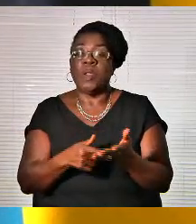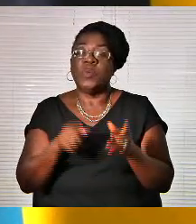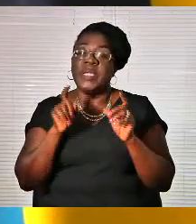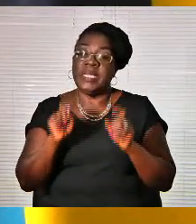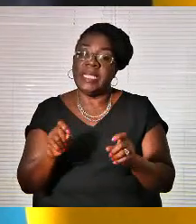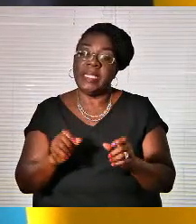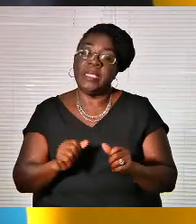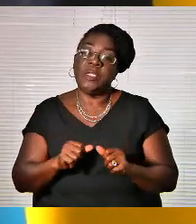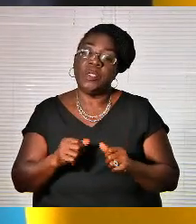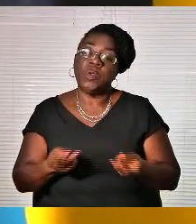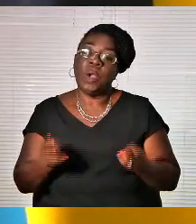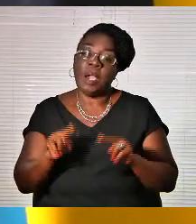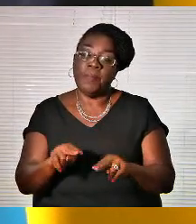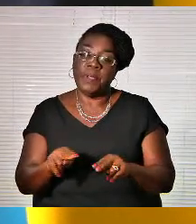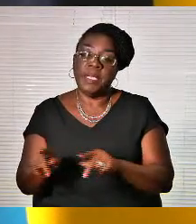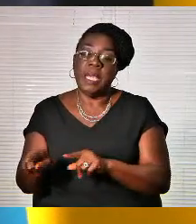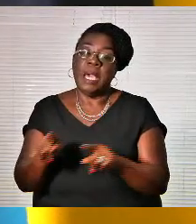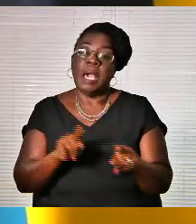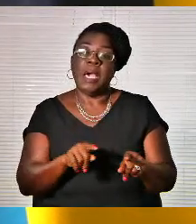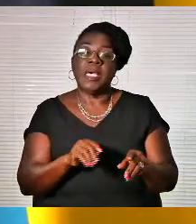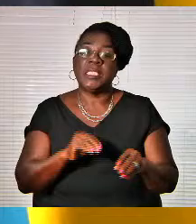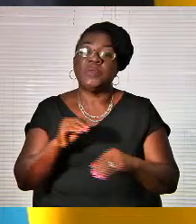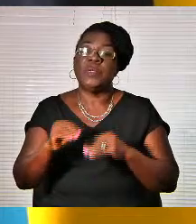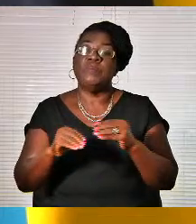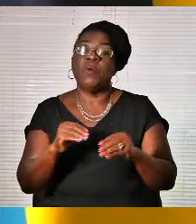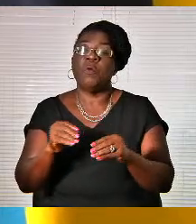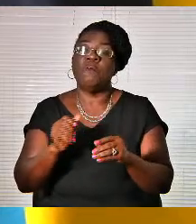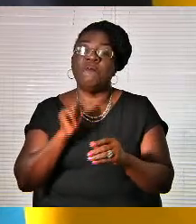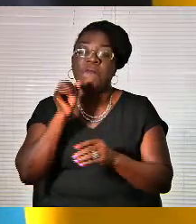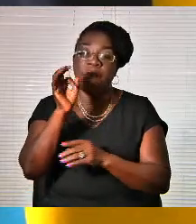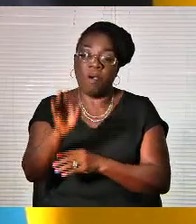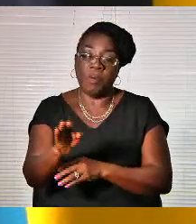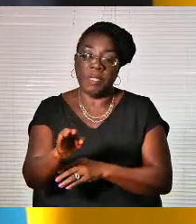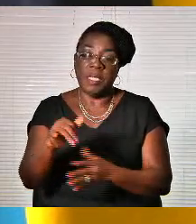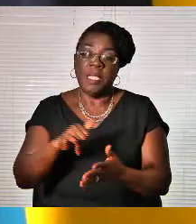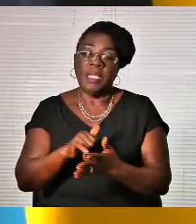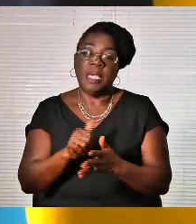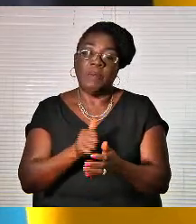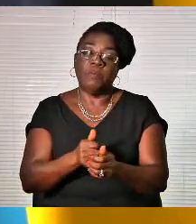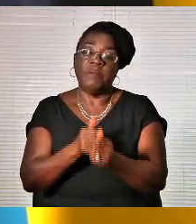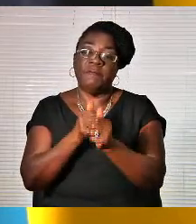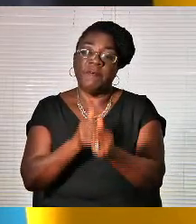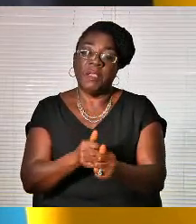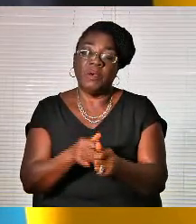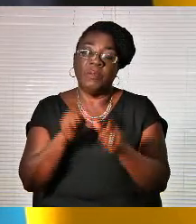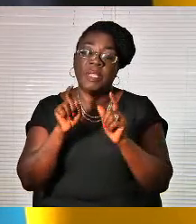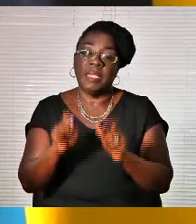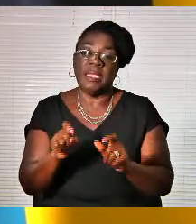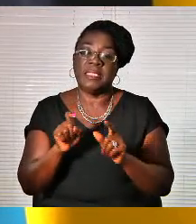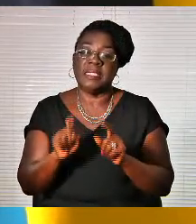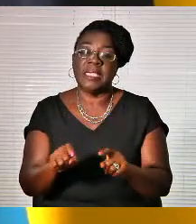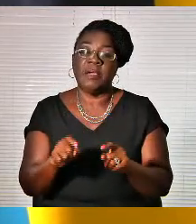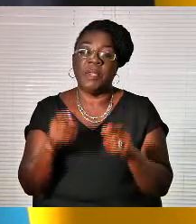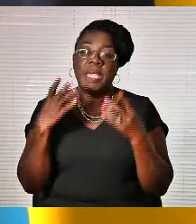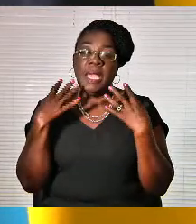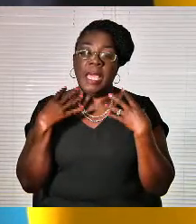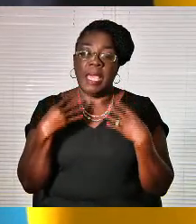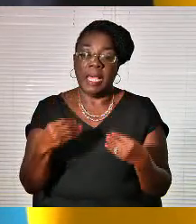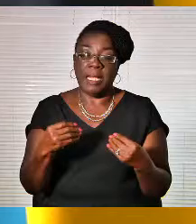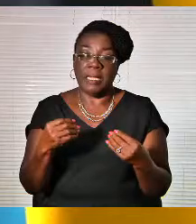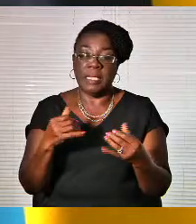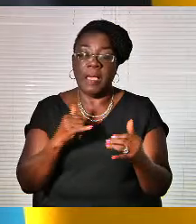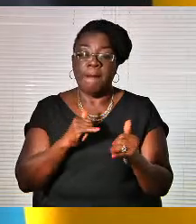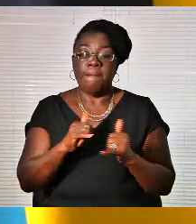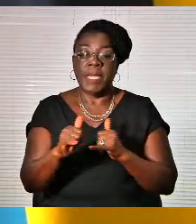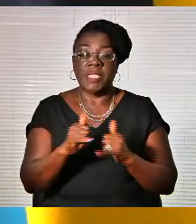move forward is that we follow the necessary public health measures in order to decrease